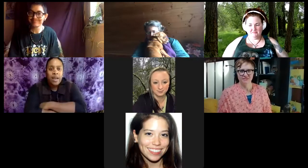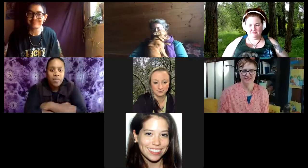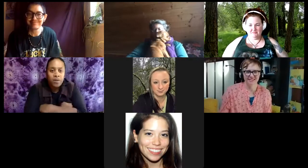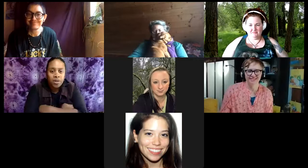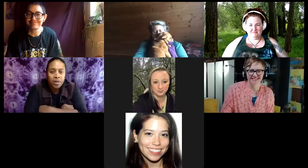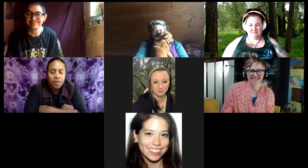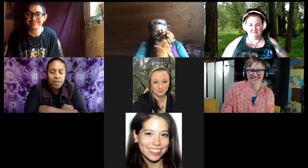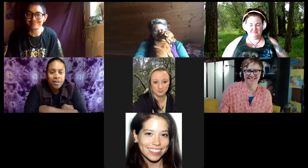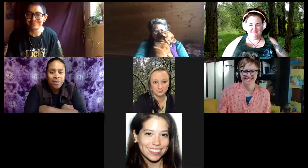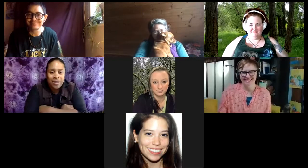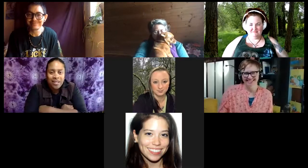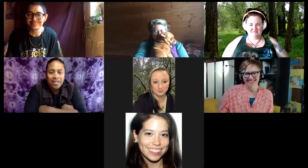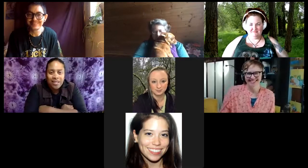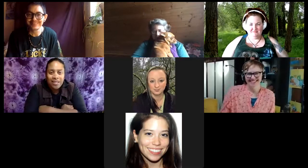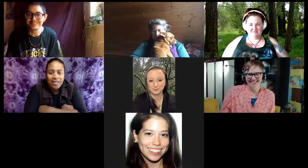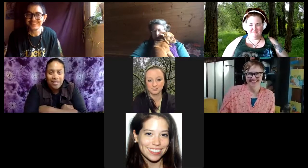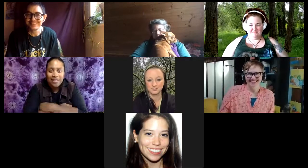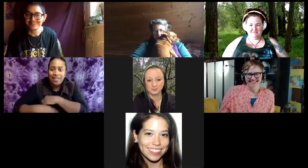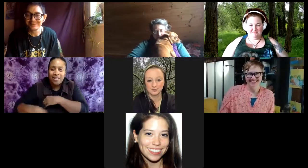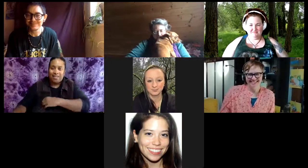in general. So